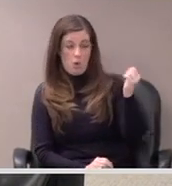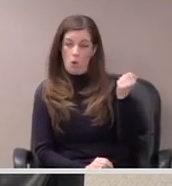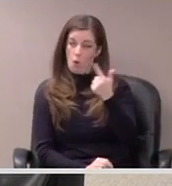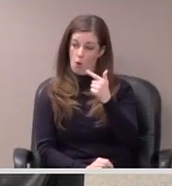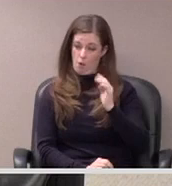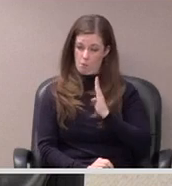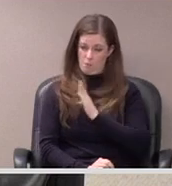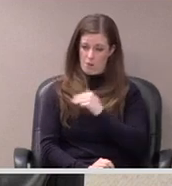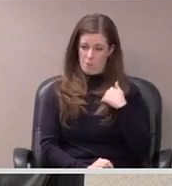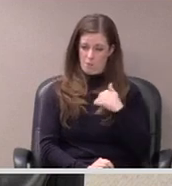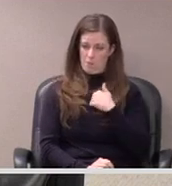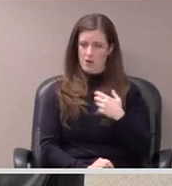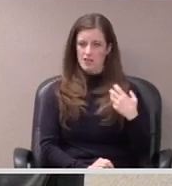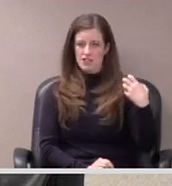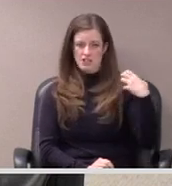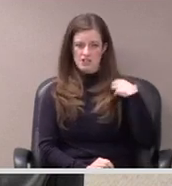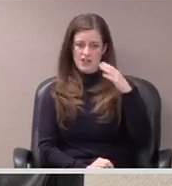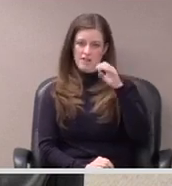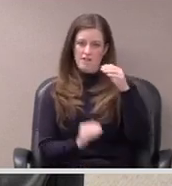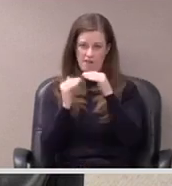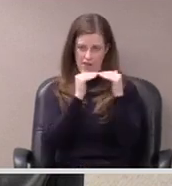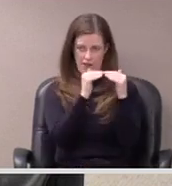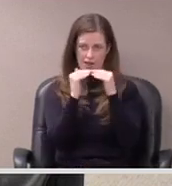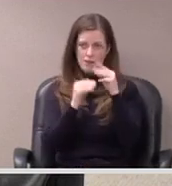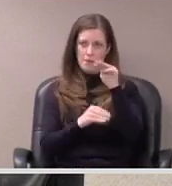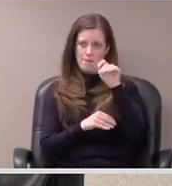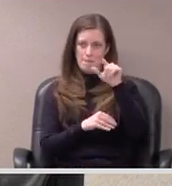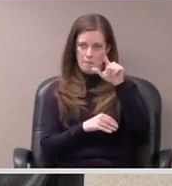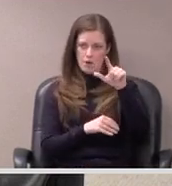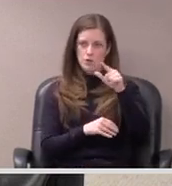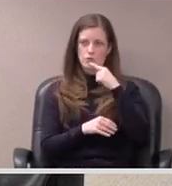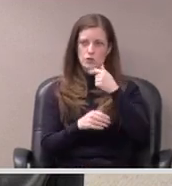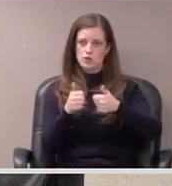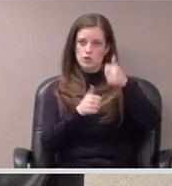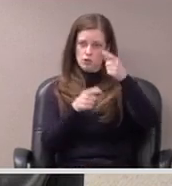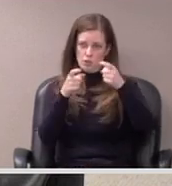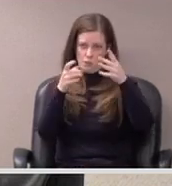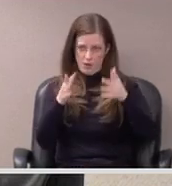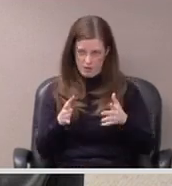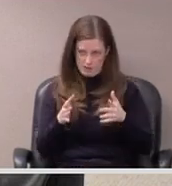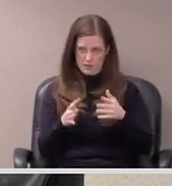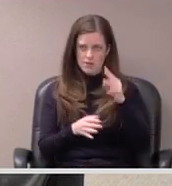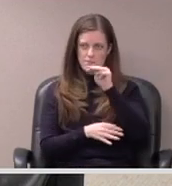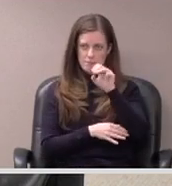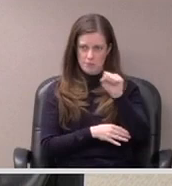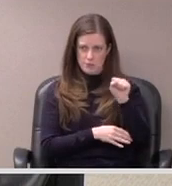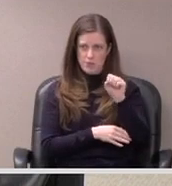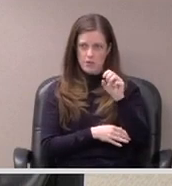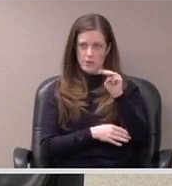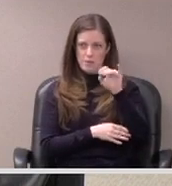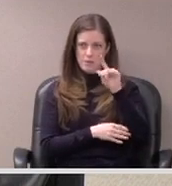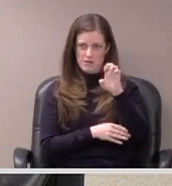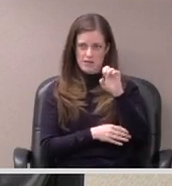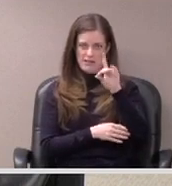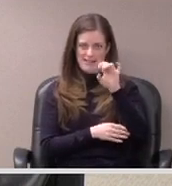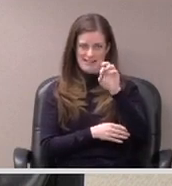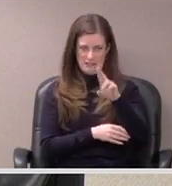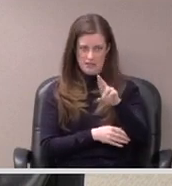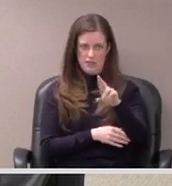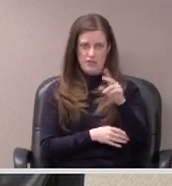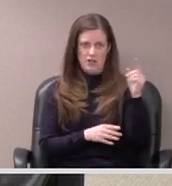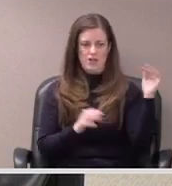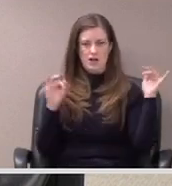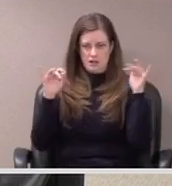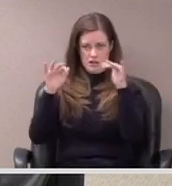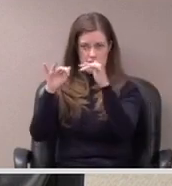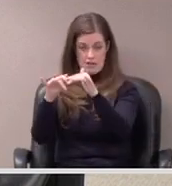Chief Equity Officer John Marshall, Assistant Superintendent of Middle Schools Michelle Dillard, please come forward